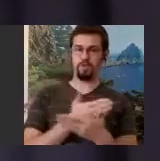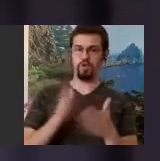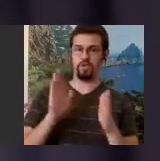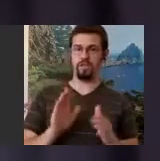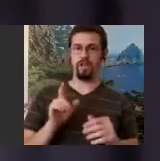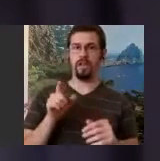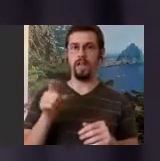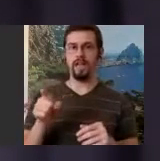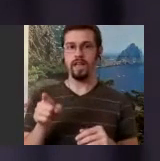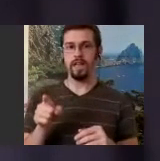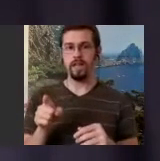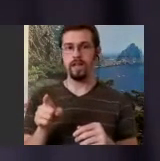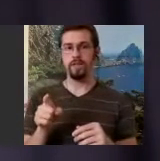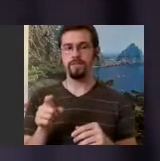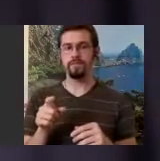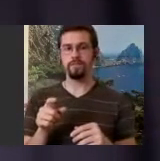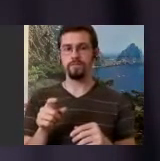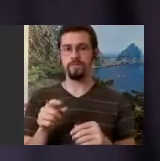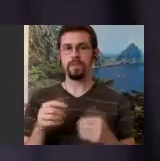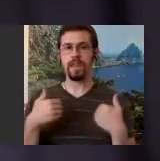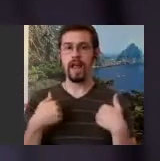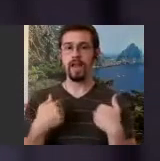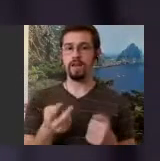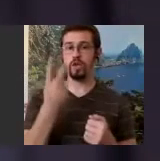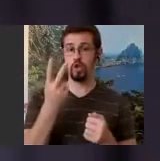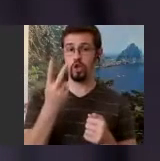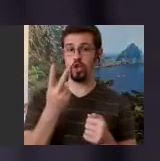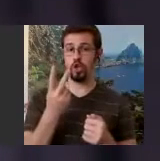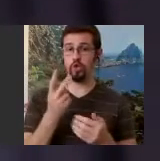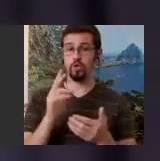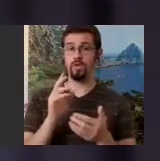and Sinfonias for keyboard instruments. The